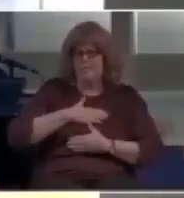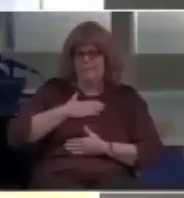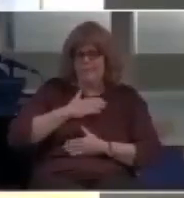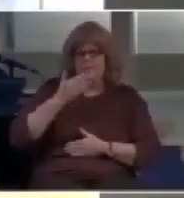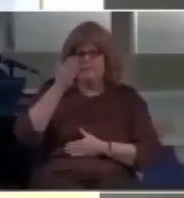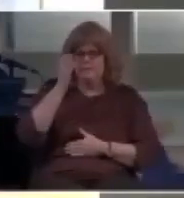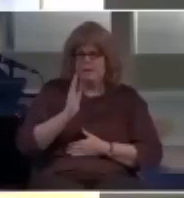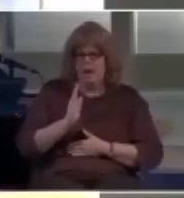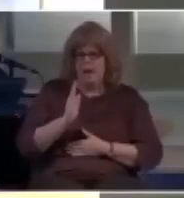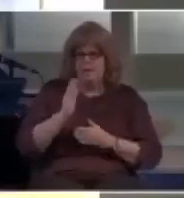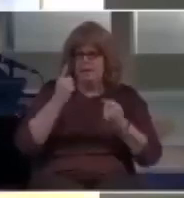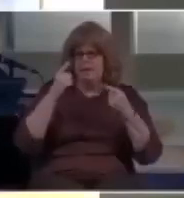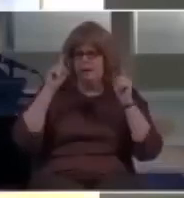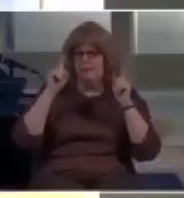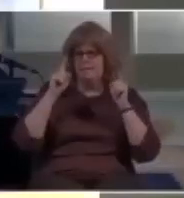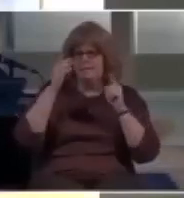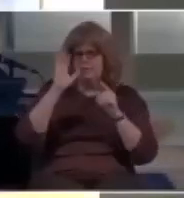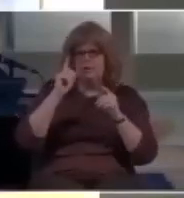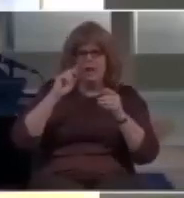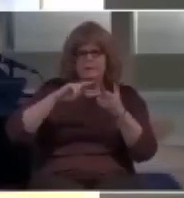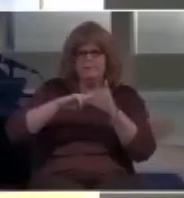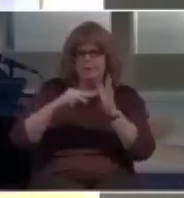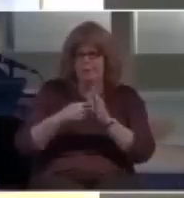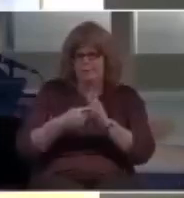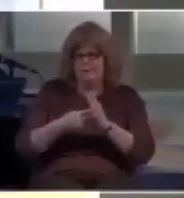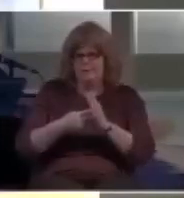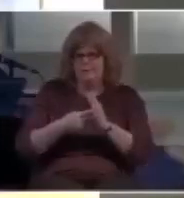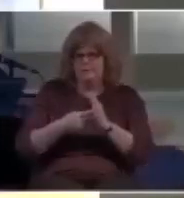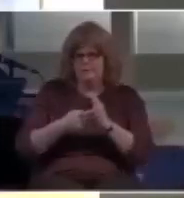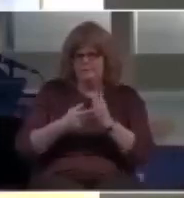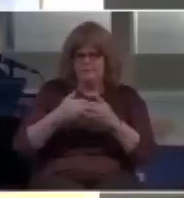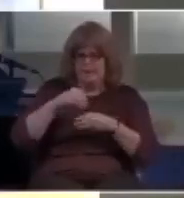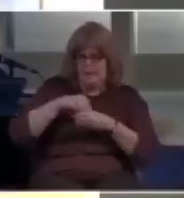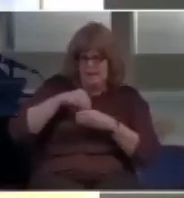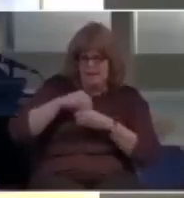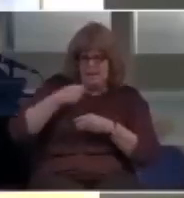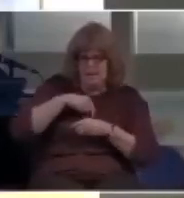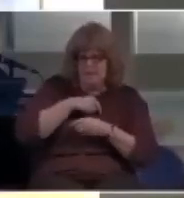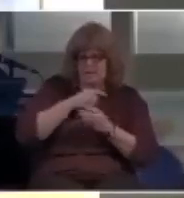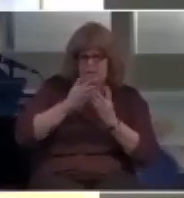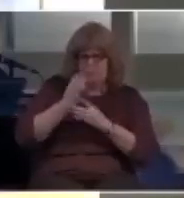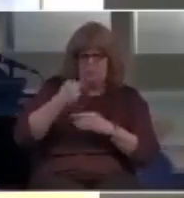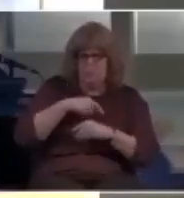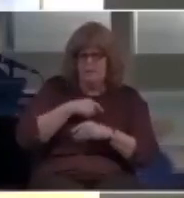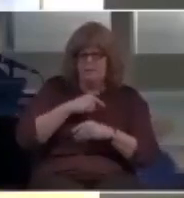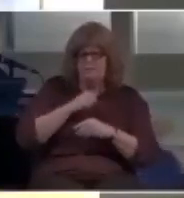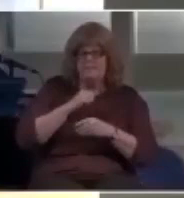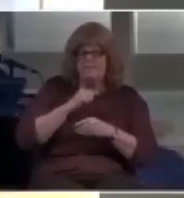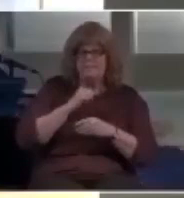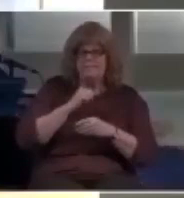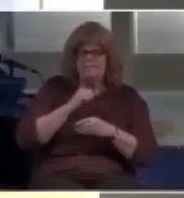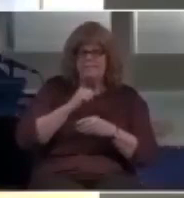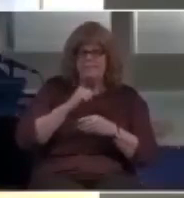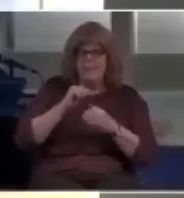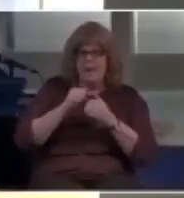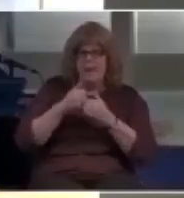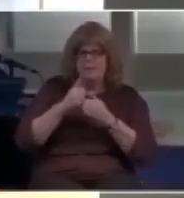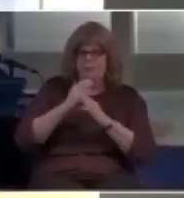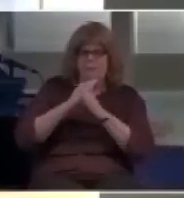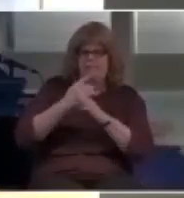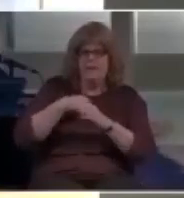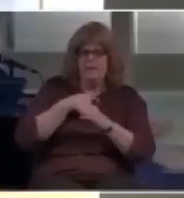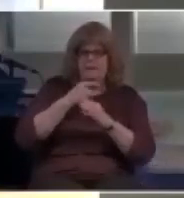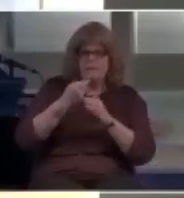is going to accomplish God's purposes in us and through us, and to not get distracted or derailed